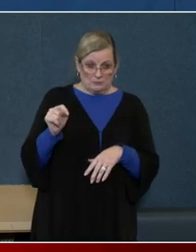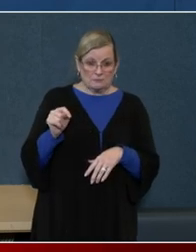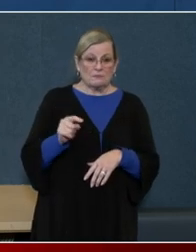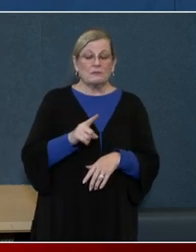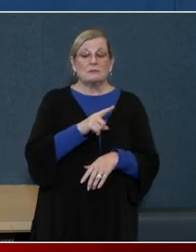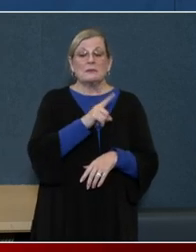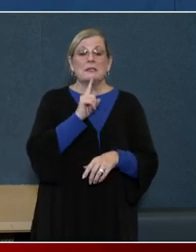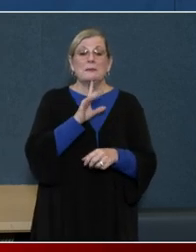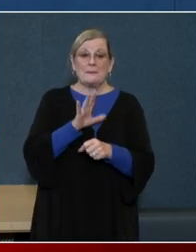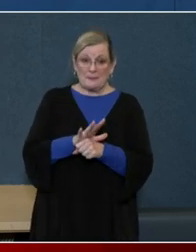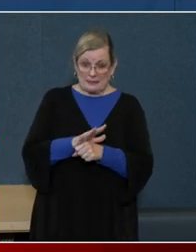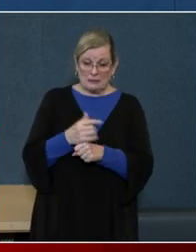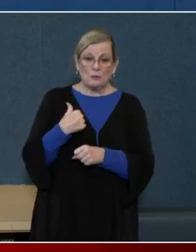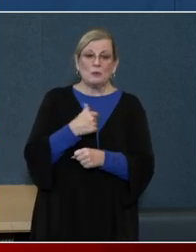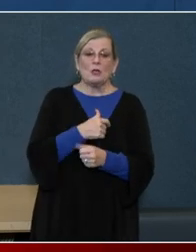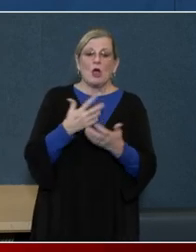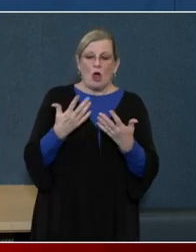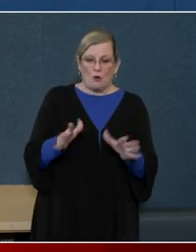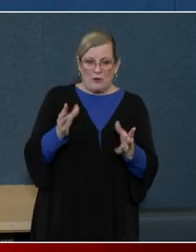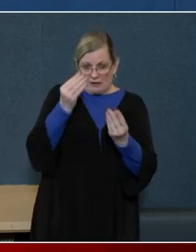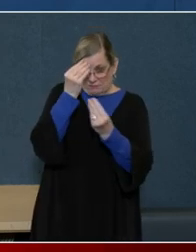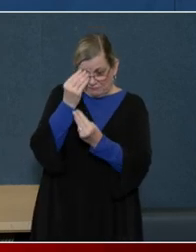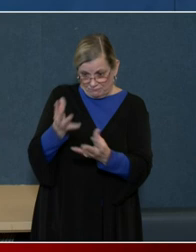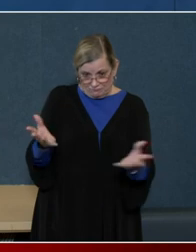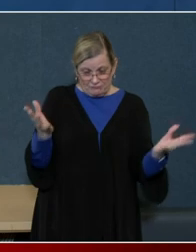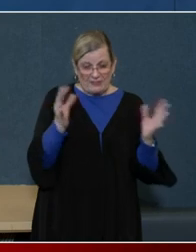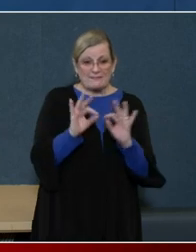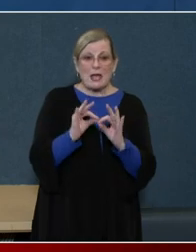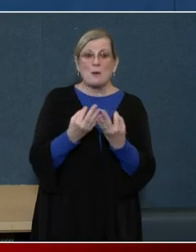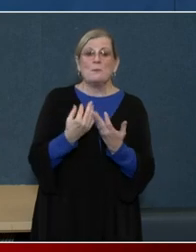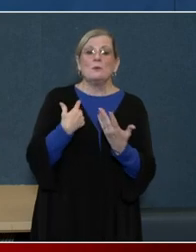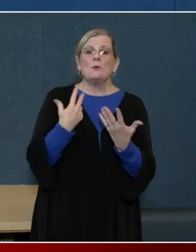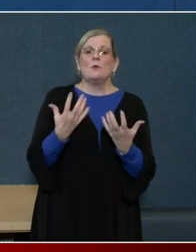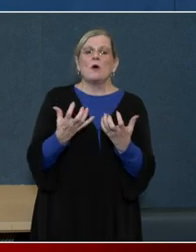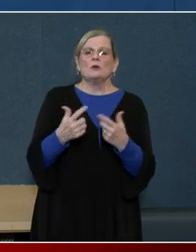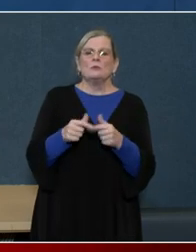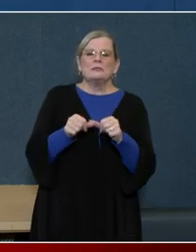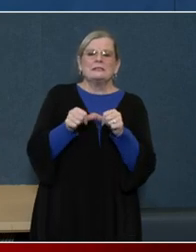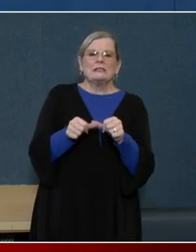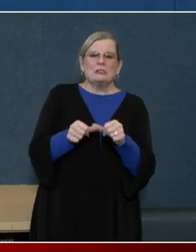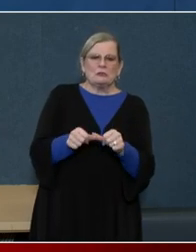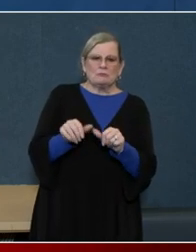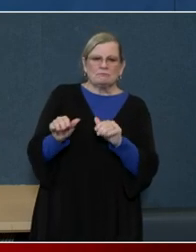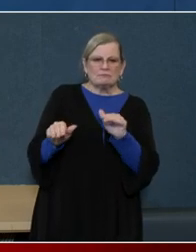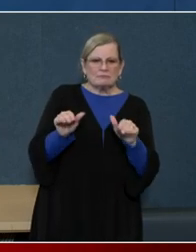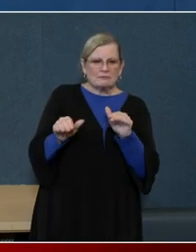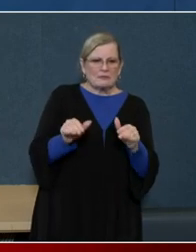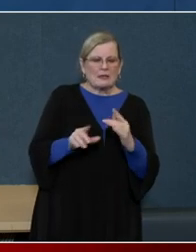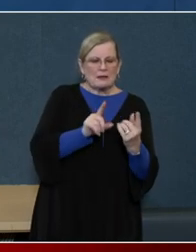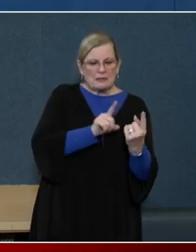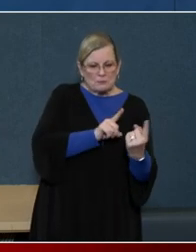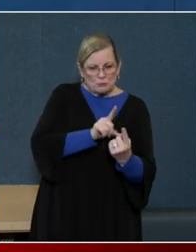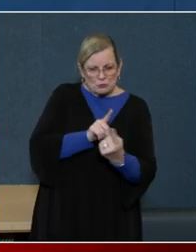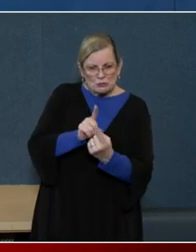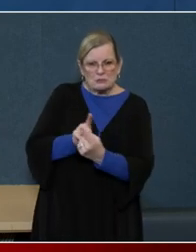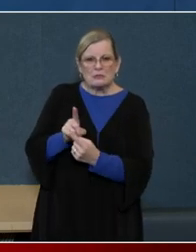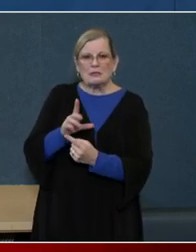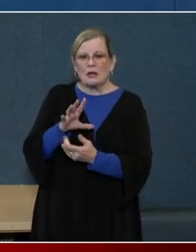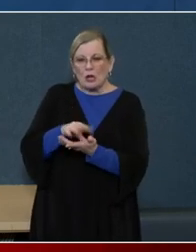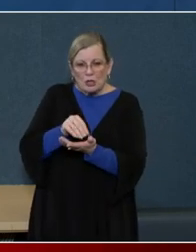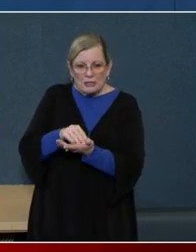to families, and we will continue to implement in-person learning and our